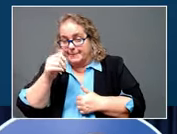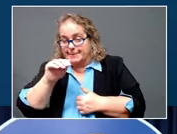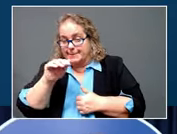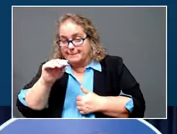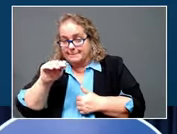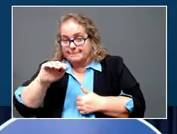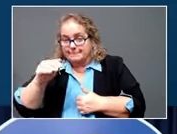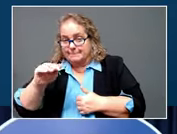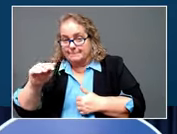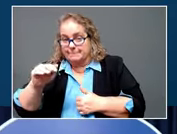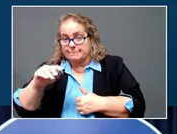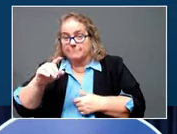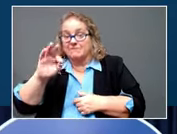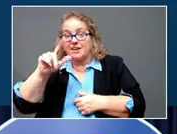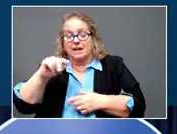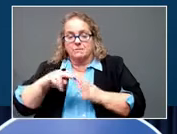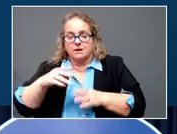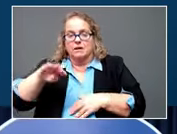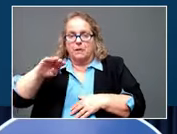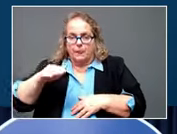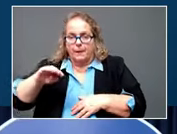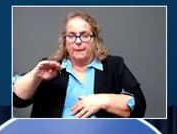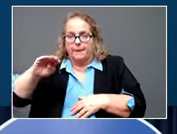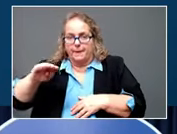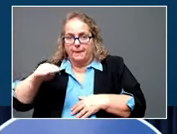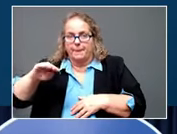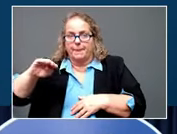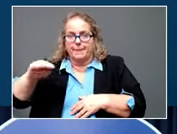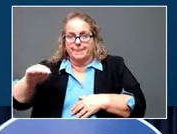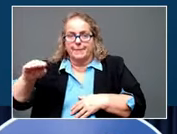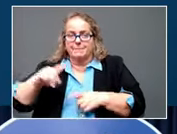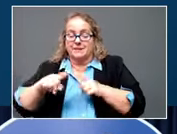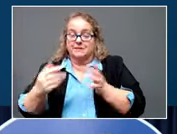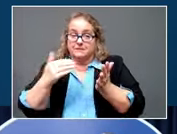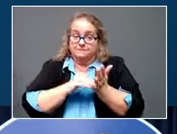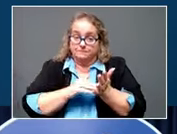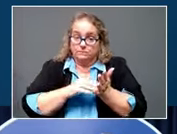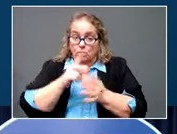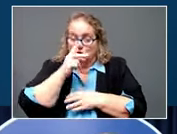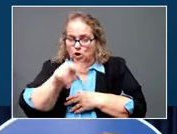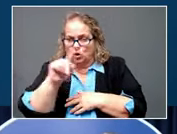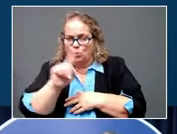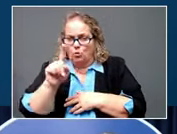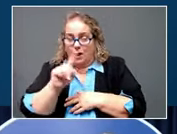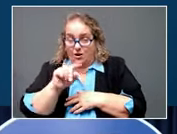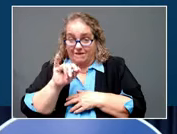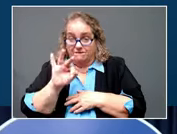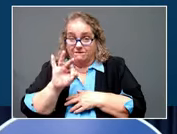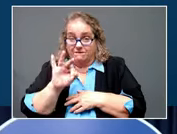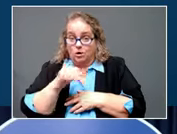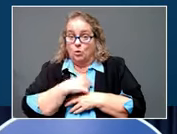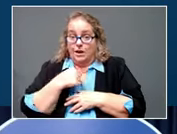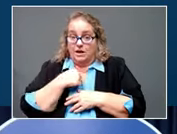up and you go down depending on reporting. But again, look at where if we hope we're plateaued, but if